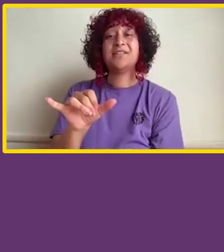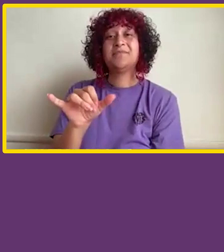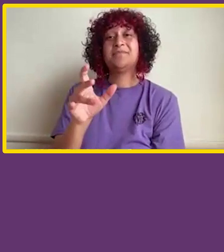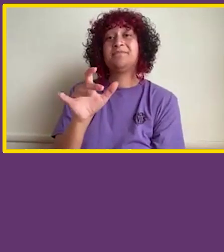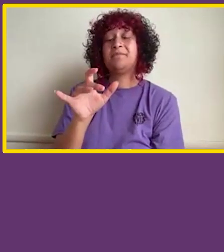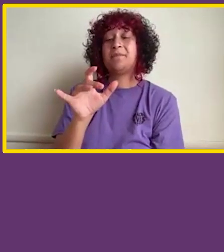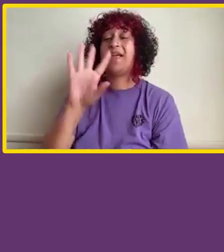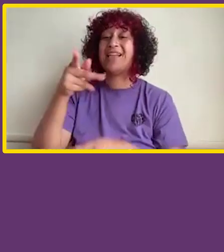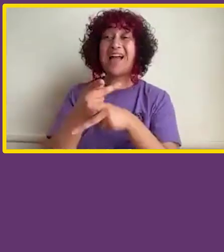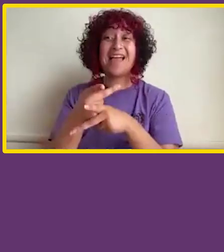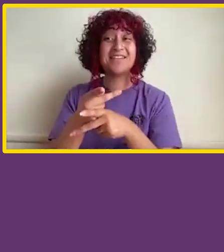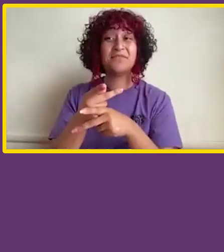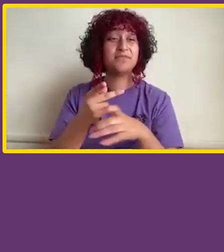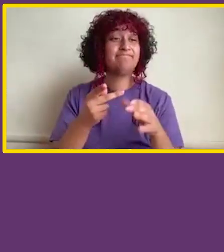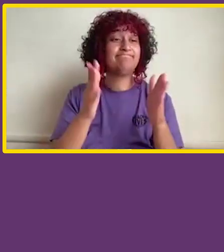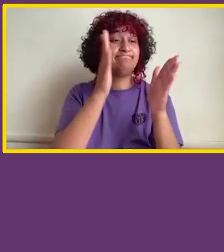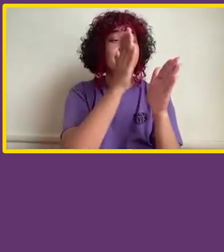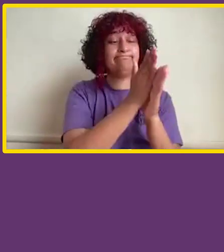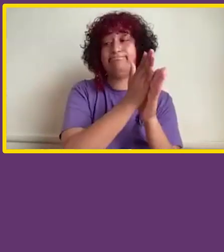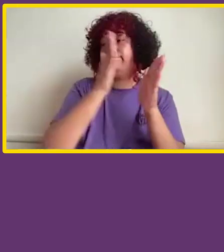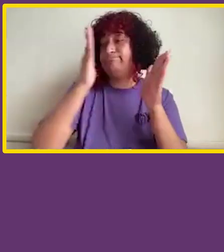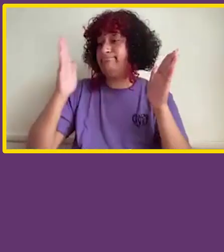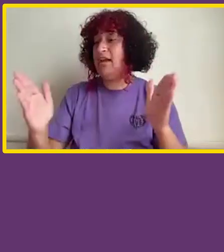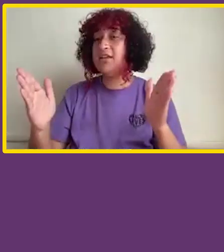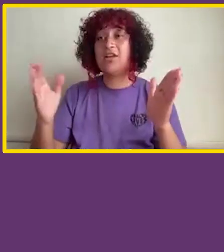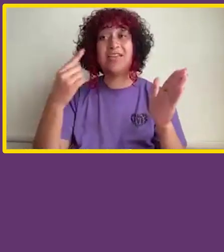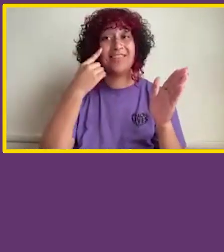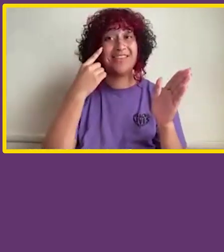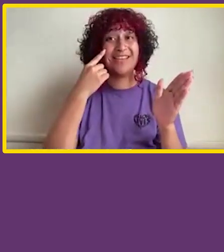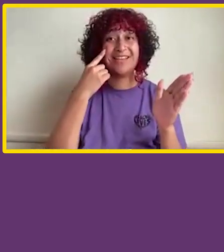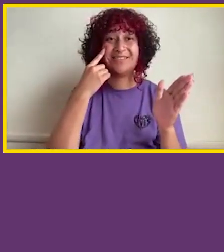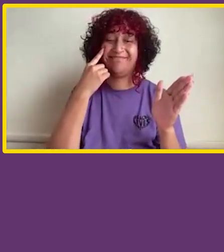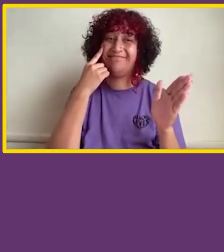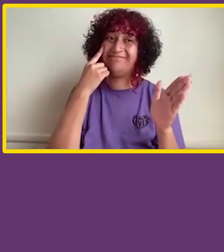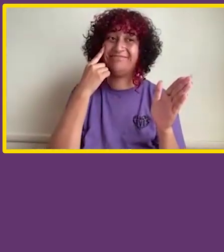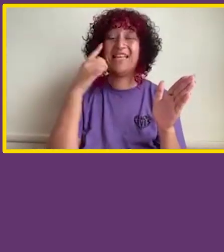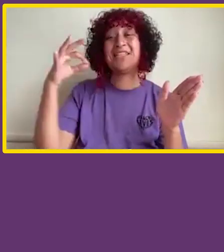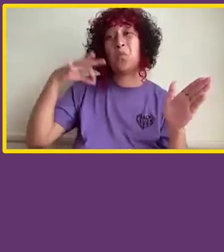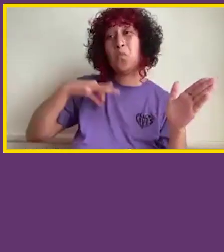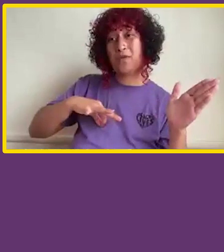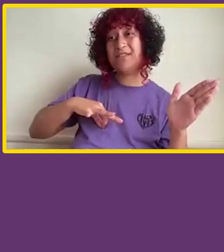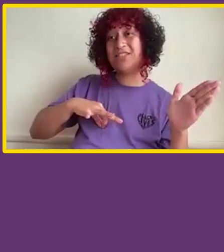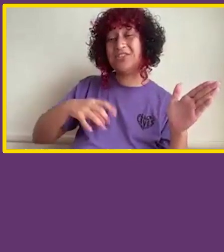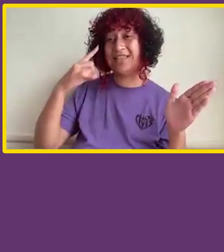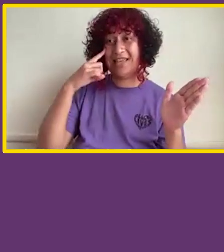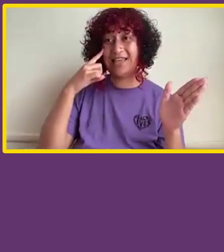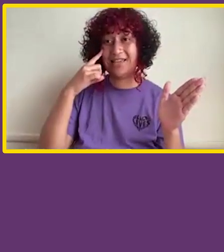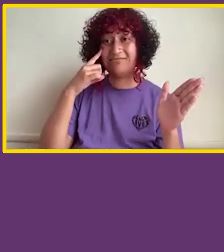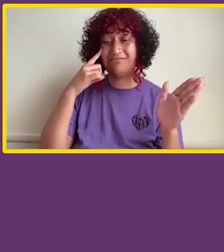that type of binary thinking is a privileged thinking.